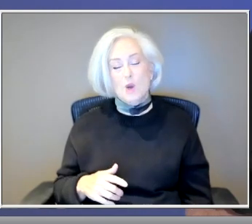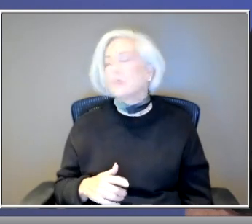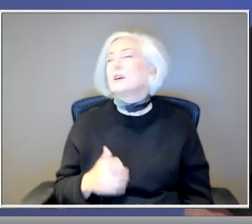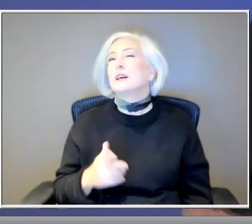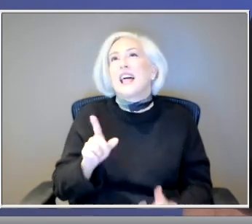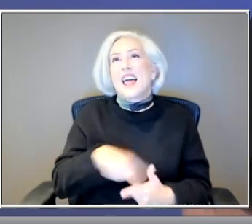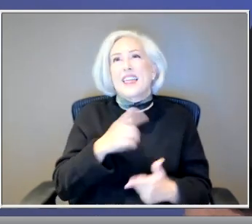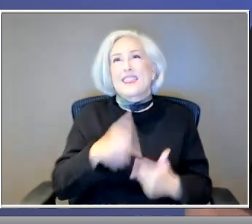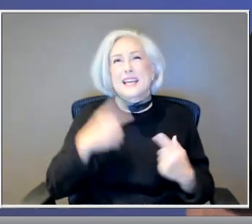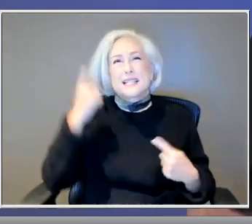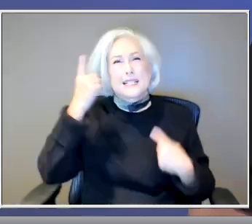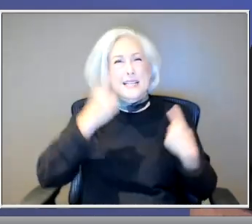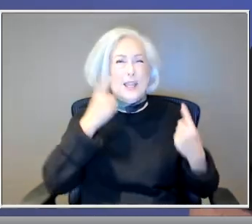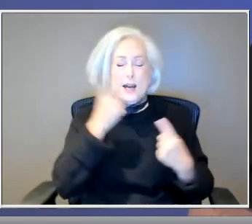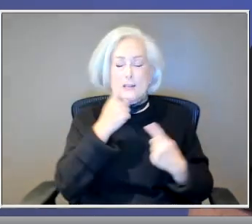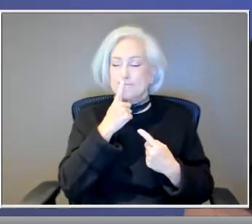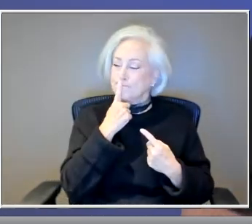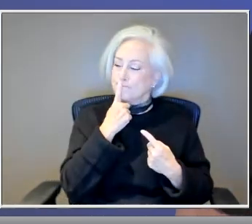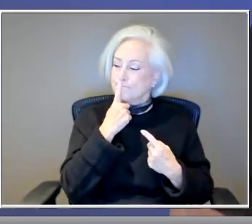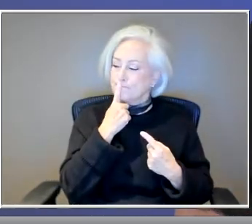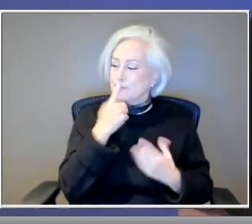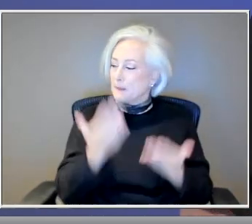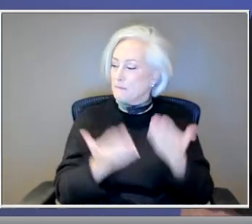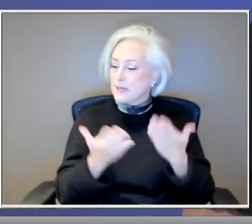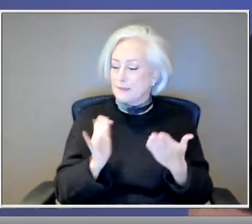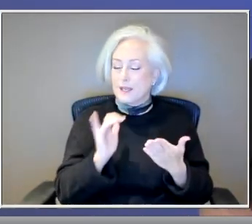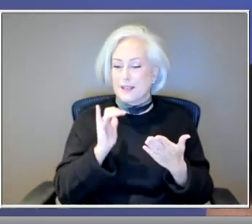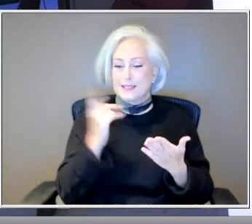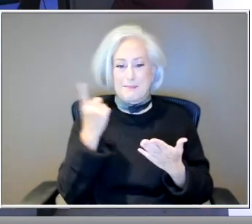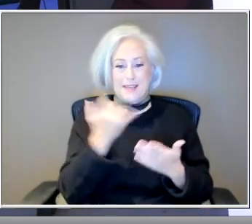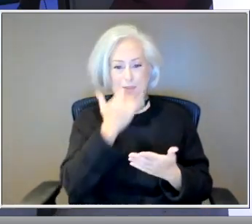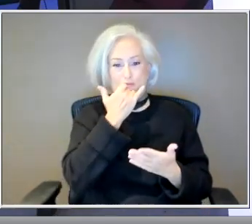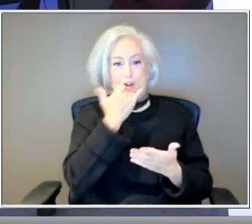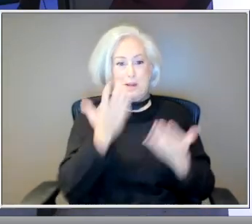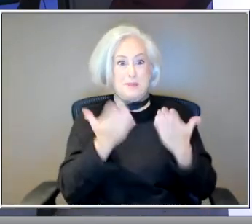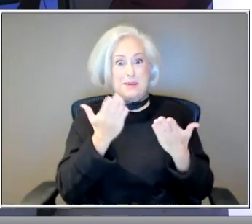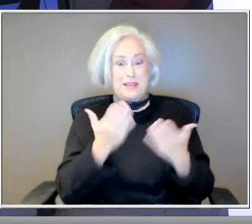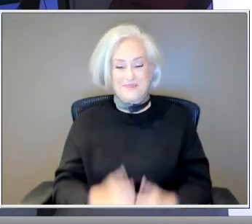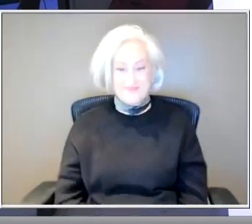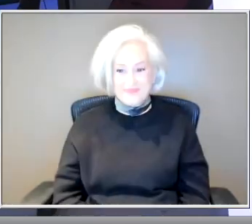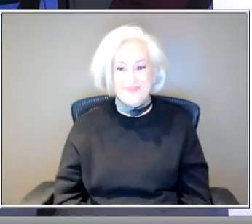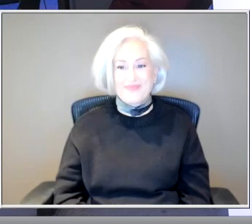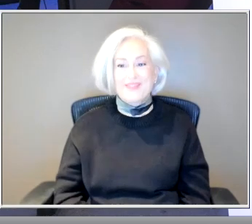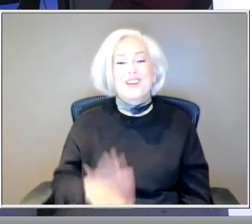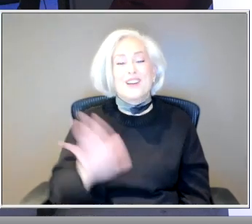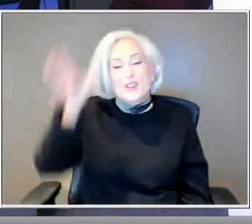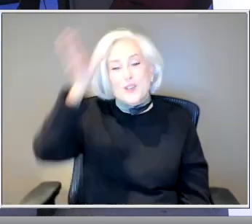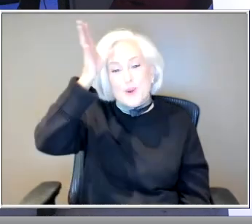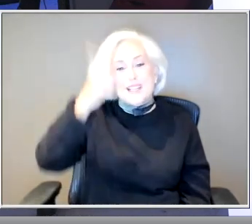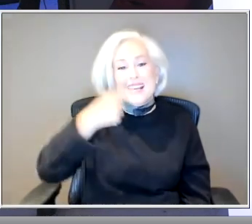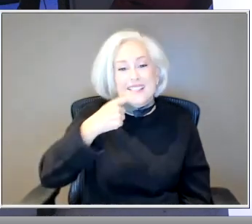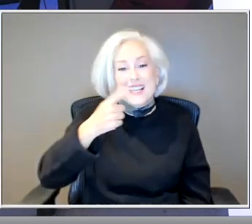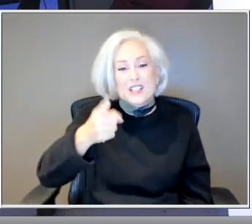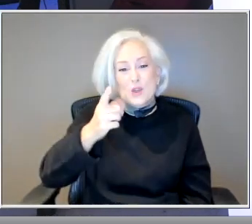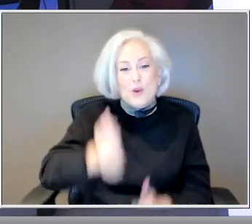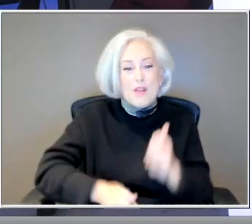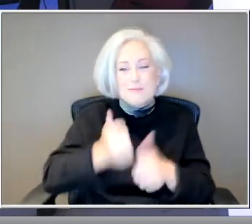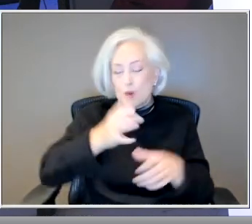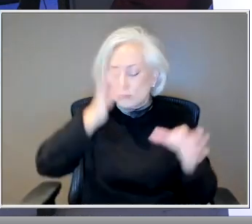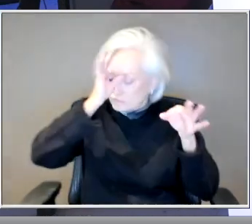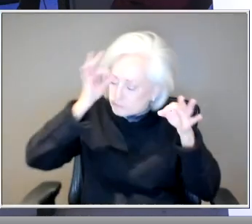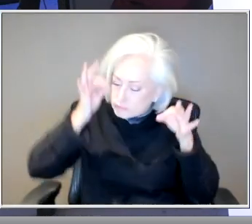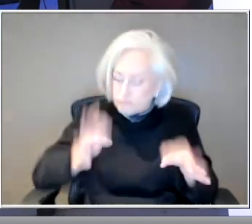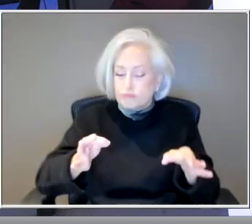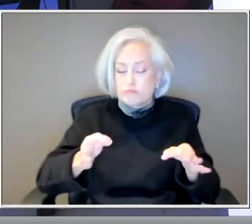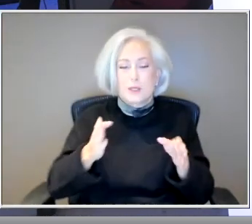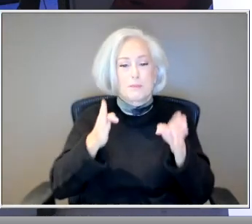thought, maybe there should be something done. Now, your dad says that you're one of the most determined people that he